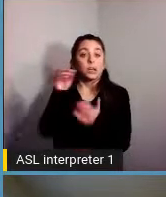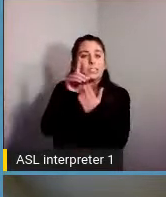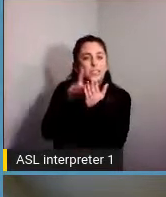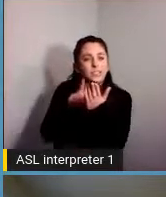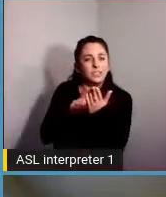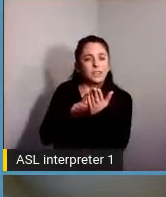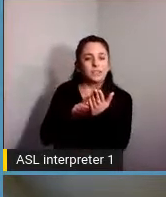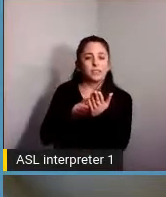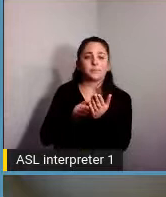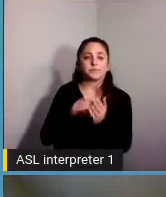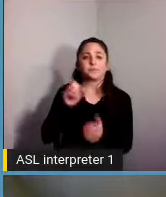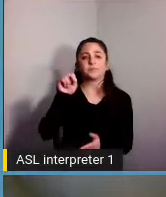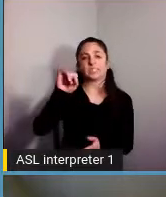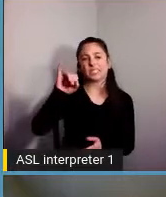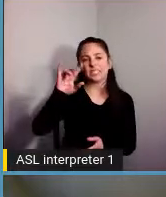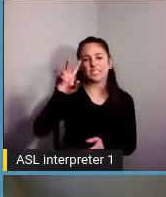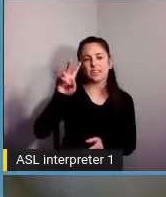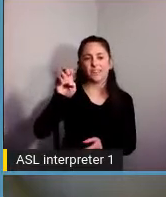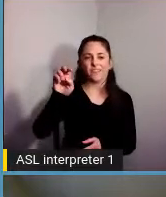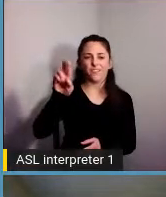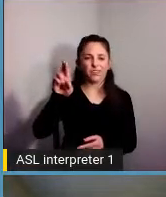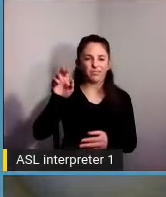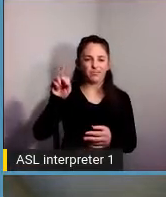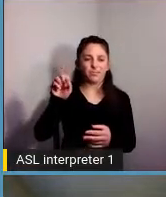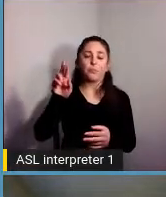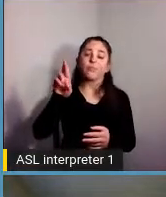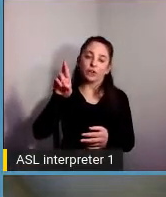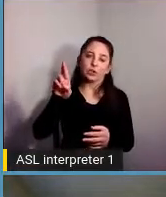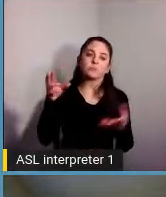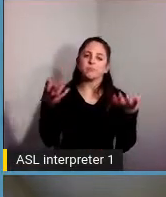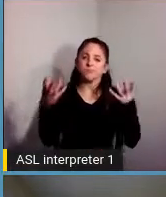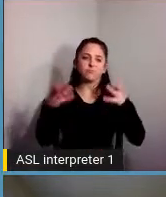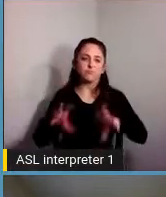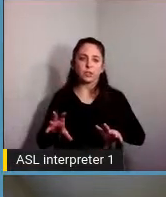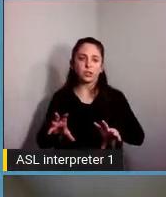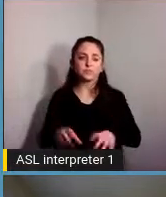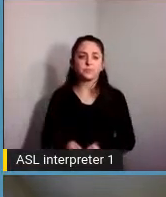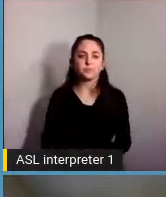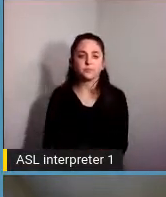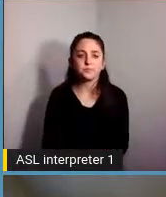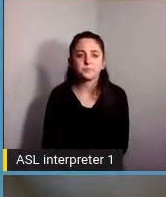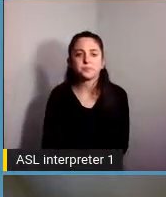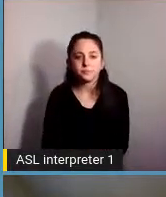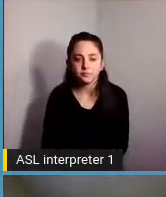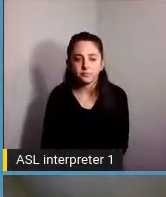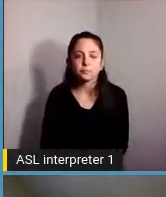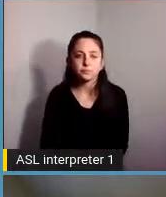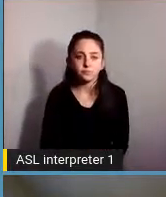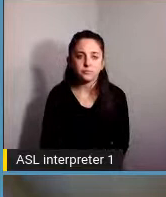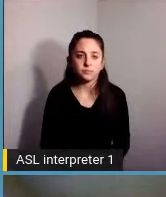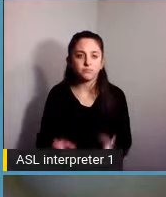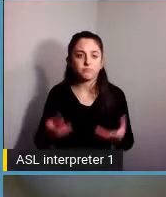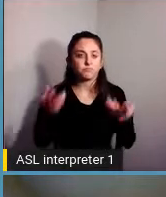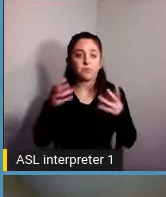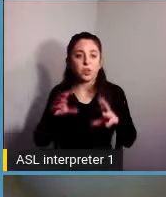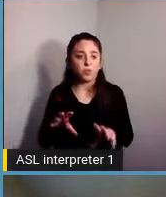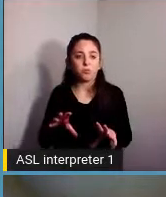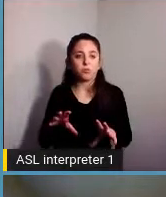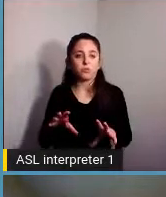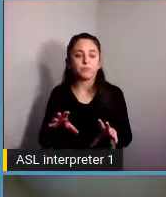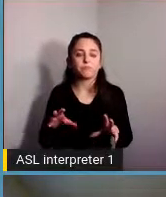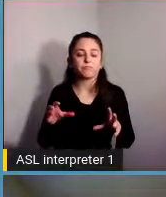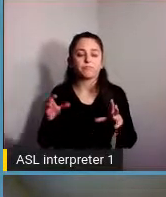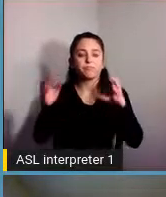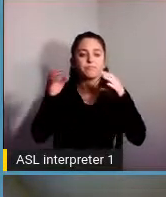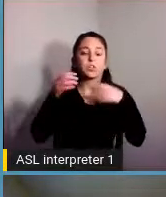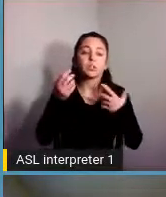silver would tarnish. They wanted this to be put in the exhibit and left there for 5 years without ever being touched. They didn't want it to tarnish, so we used